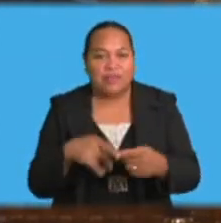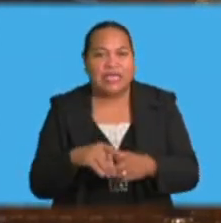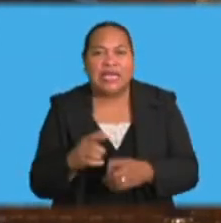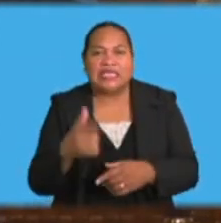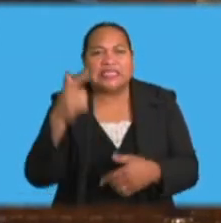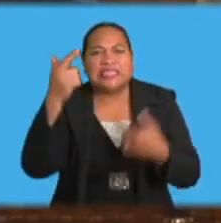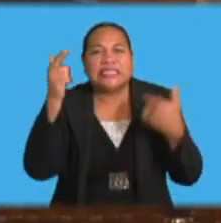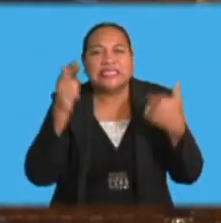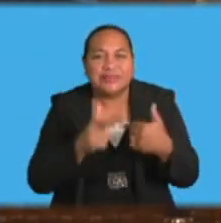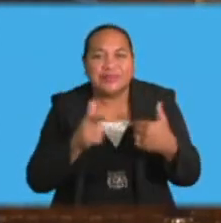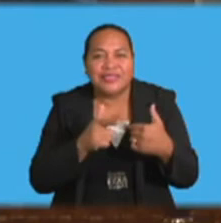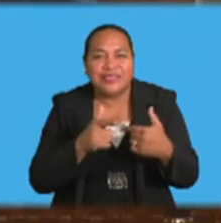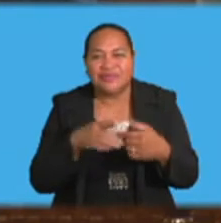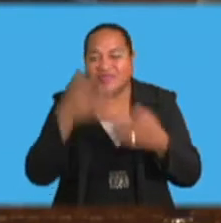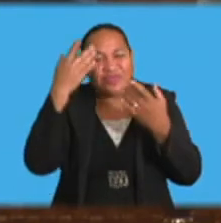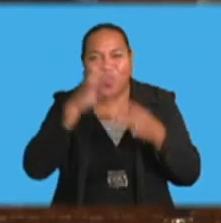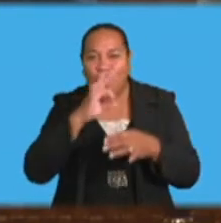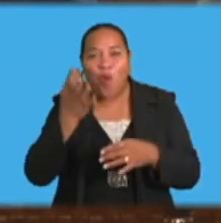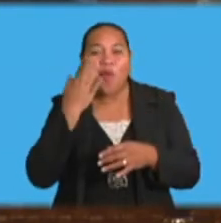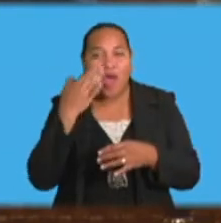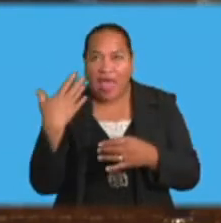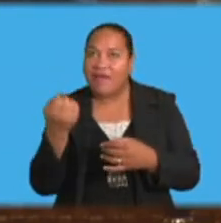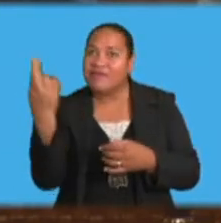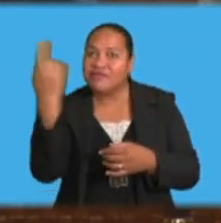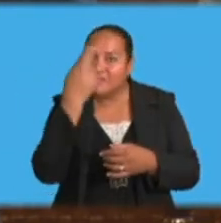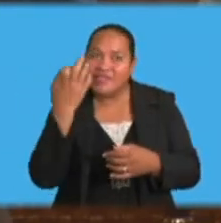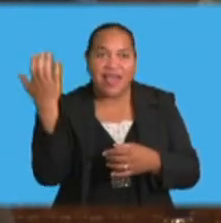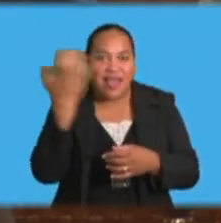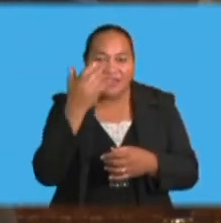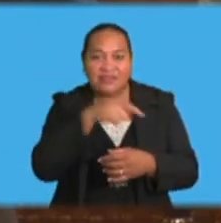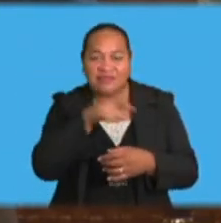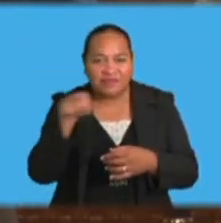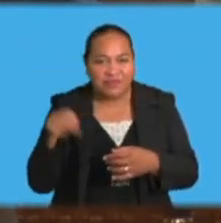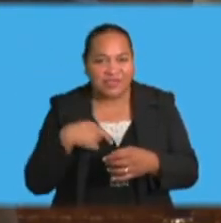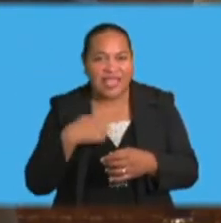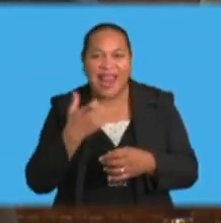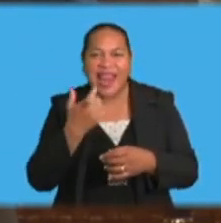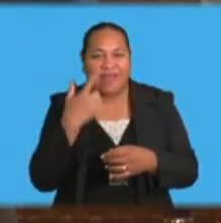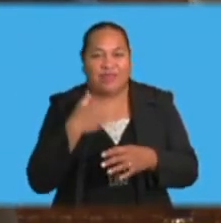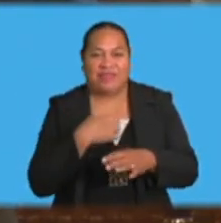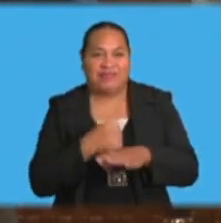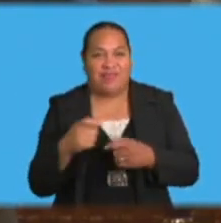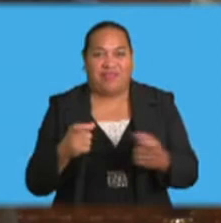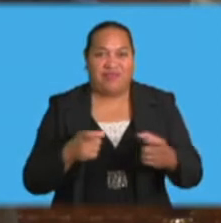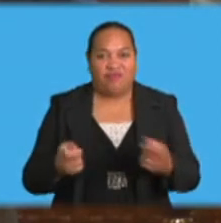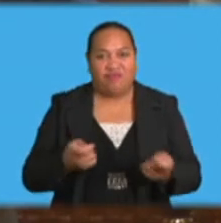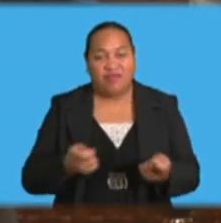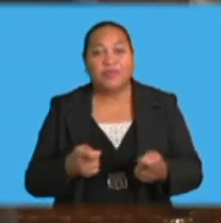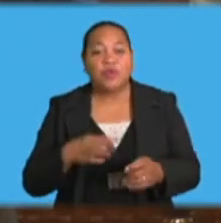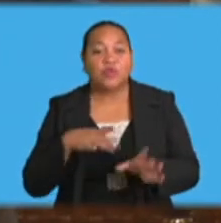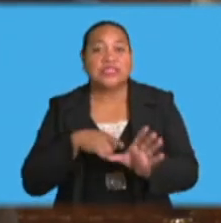awareness of work-related hazards that they face, and also a lack of bargaining power. And because of this,